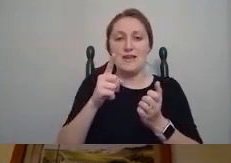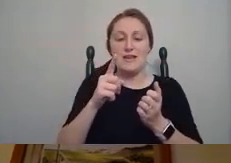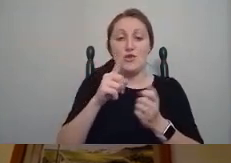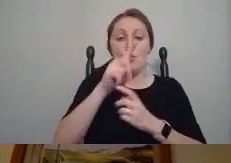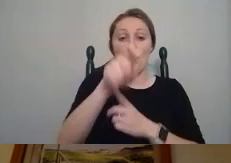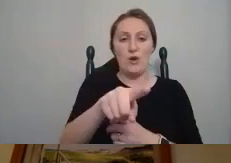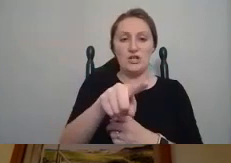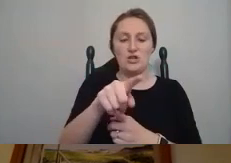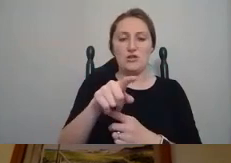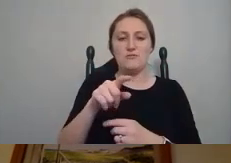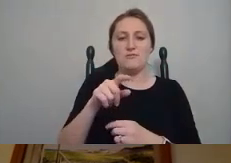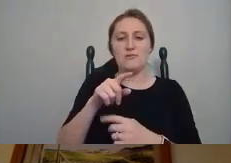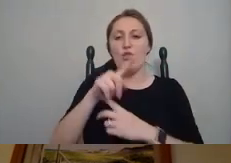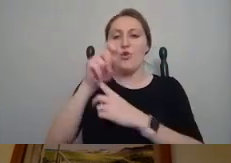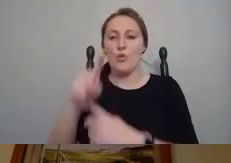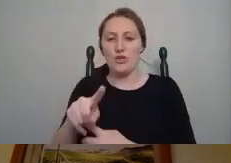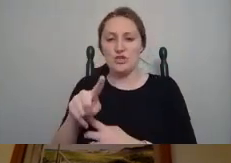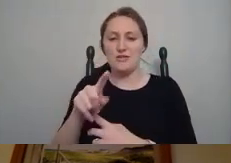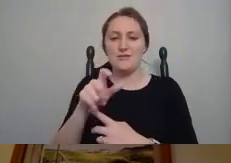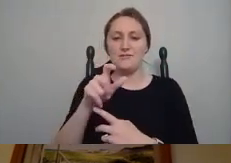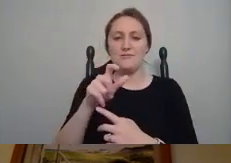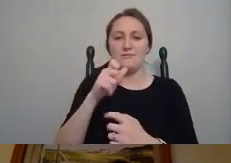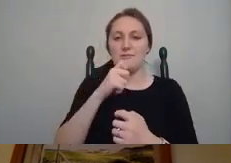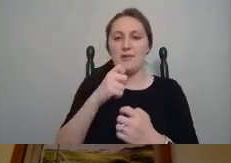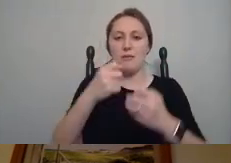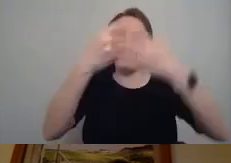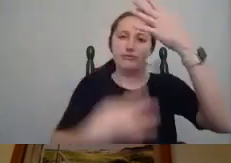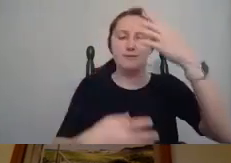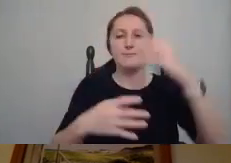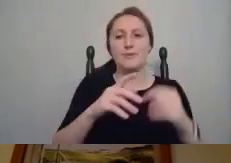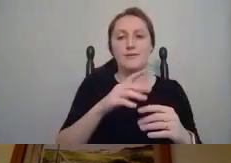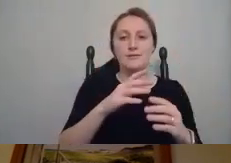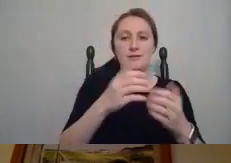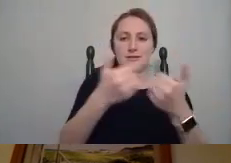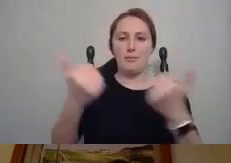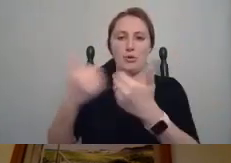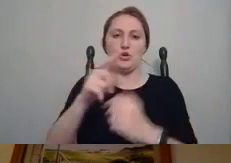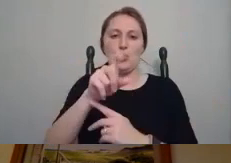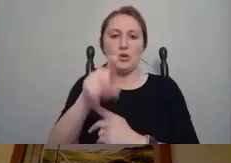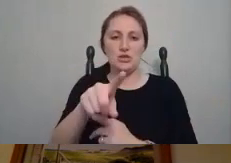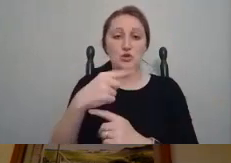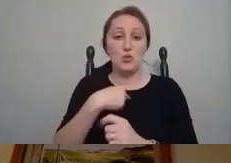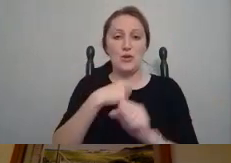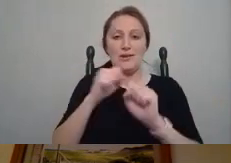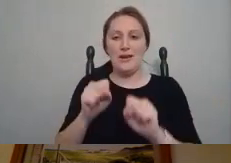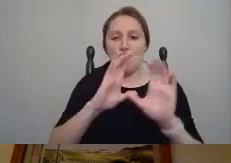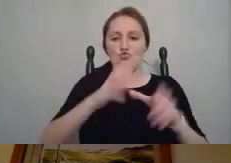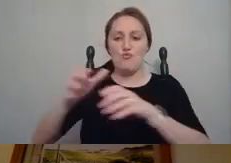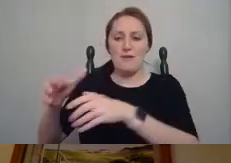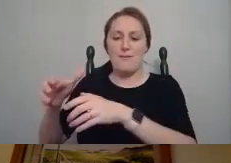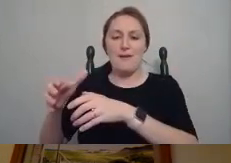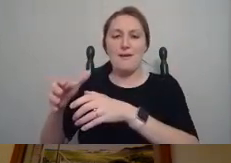written response and post those up on our website as soon as we can. Now,